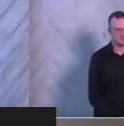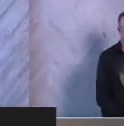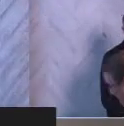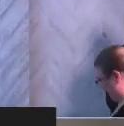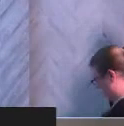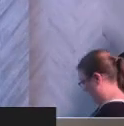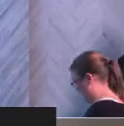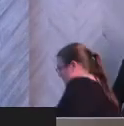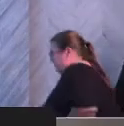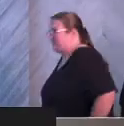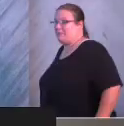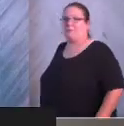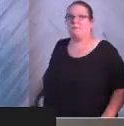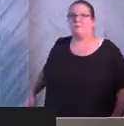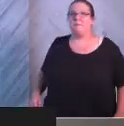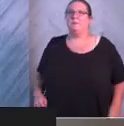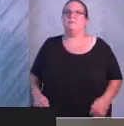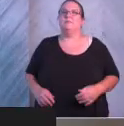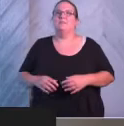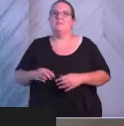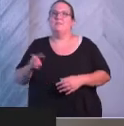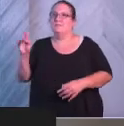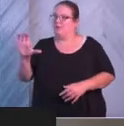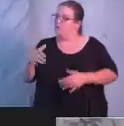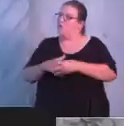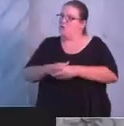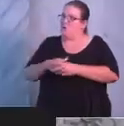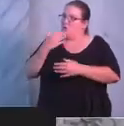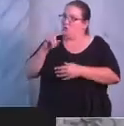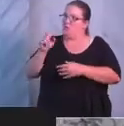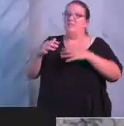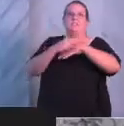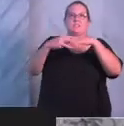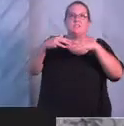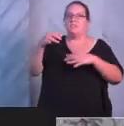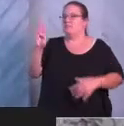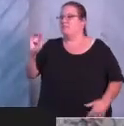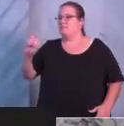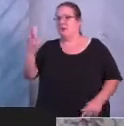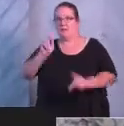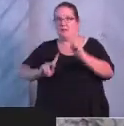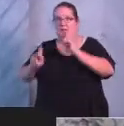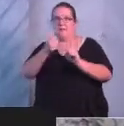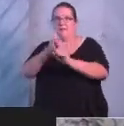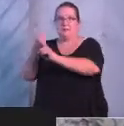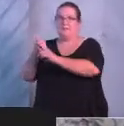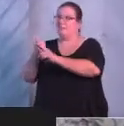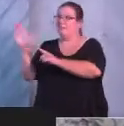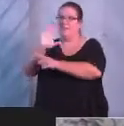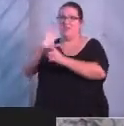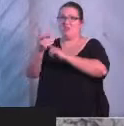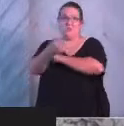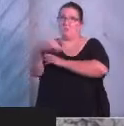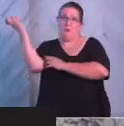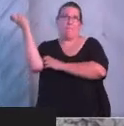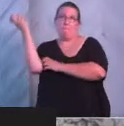the you. question to you. Thank you for the question. Indigenous and Black people have been robbed of their culture, their